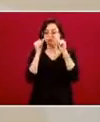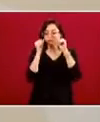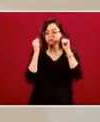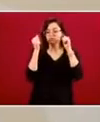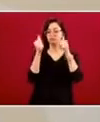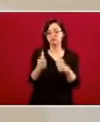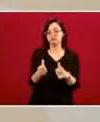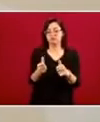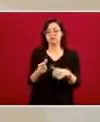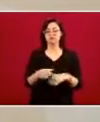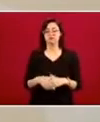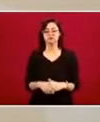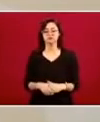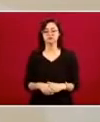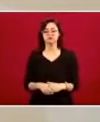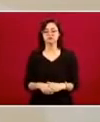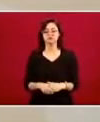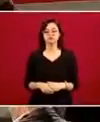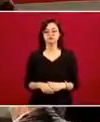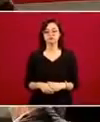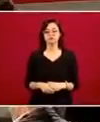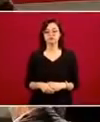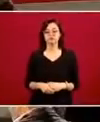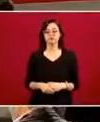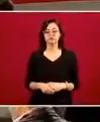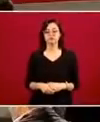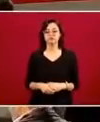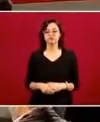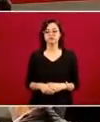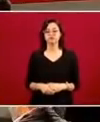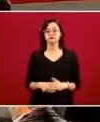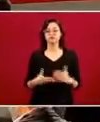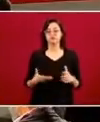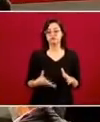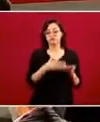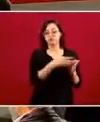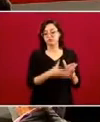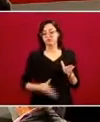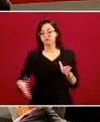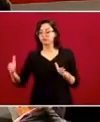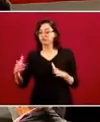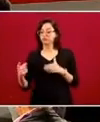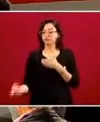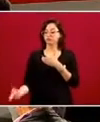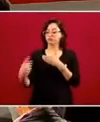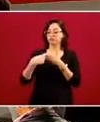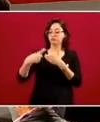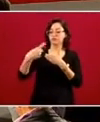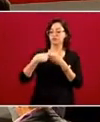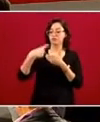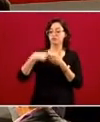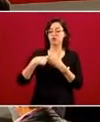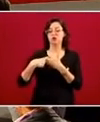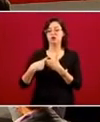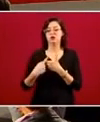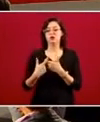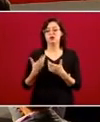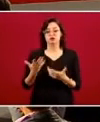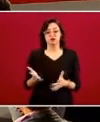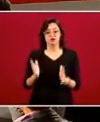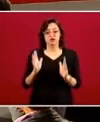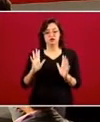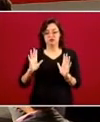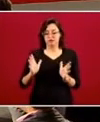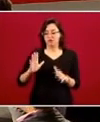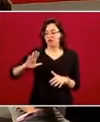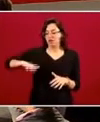those who are fighting at the front line of fighting this enemy, this virus. The journey of recruitment,